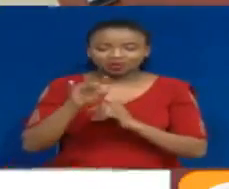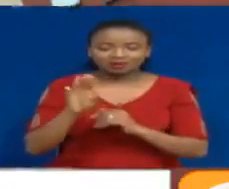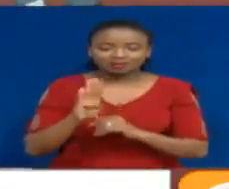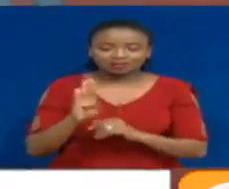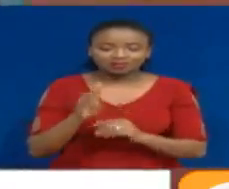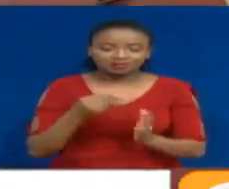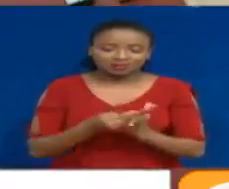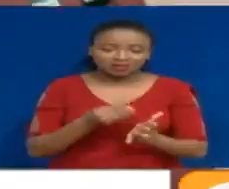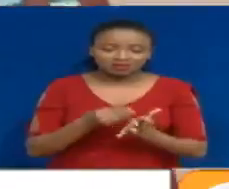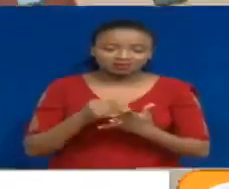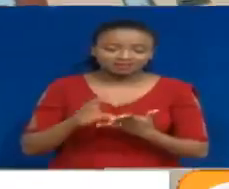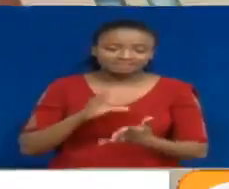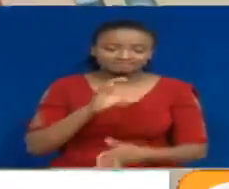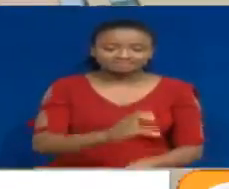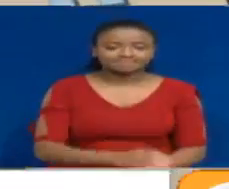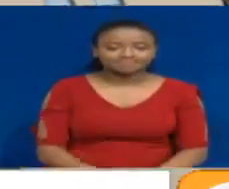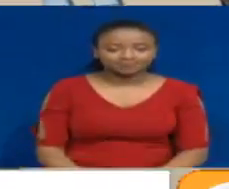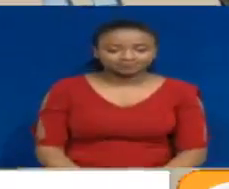Kenya shillings.